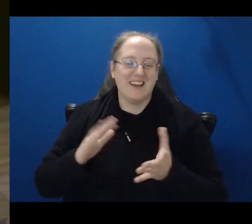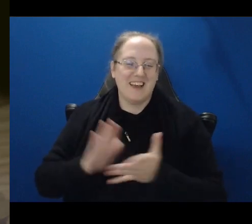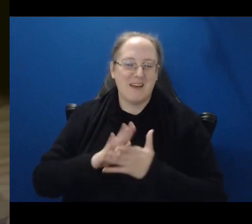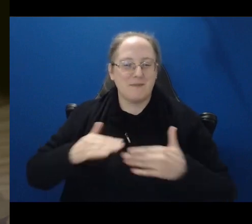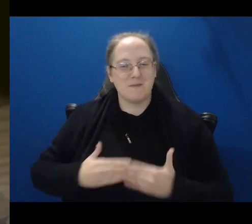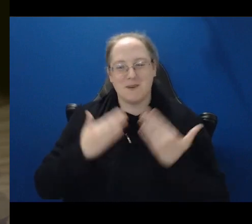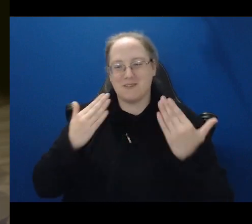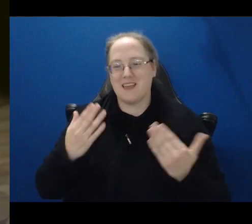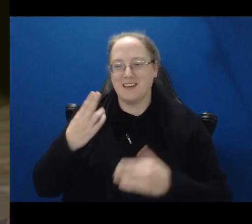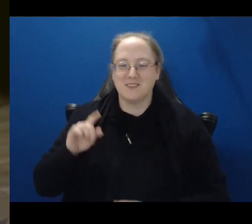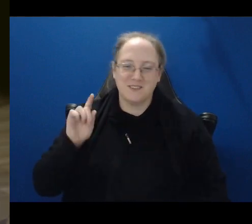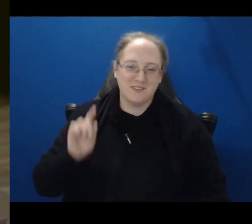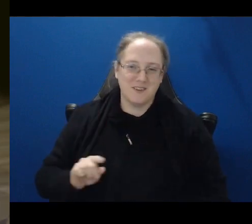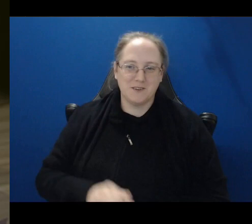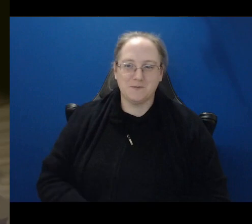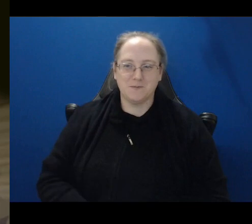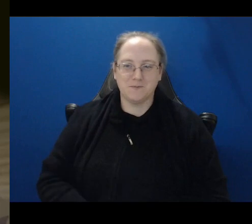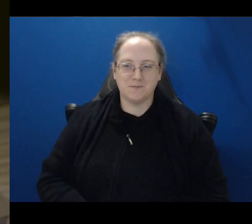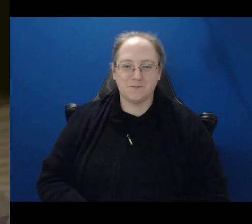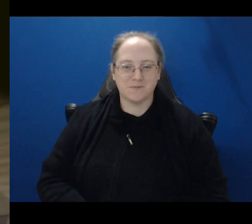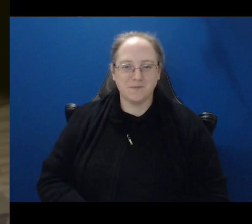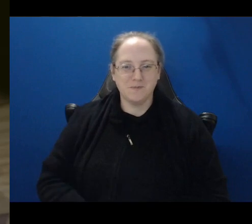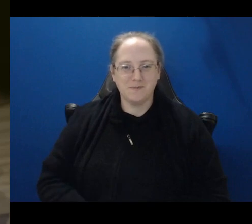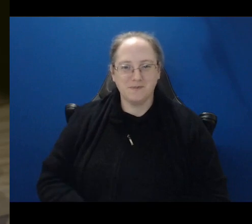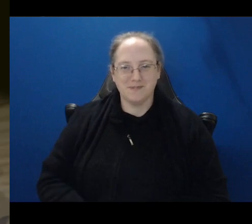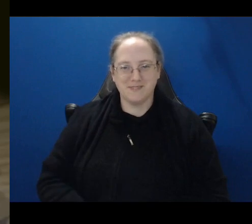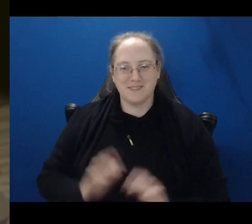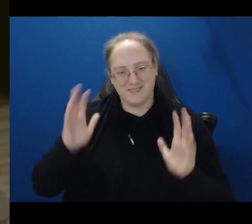Happy birthday to you.